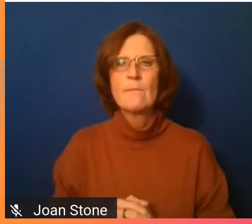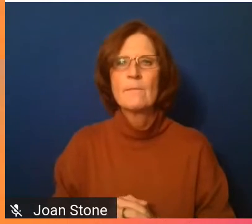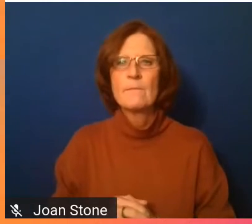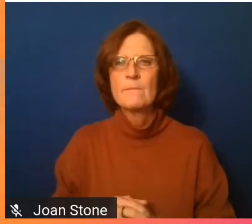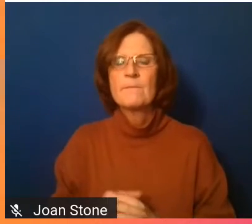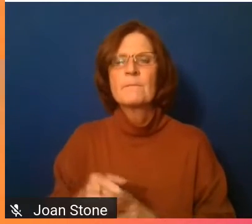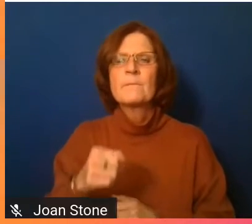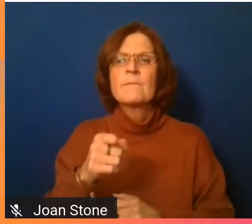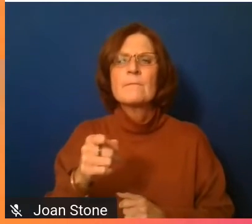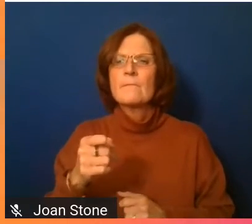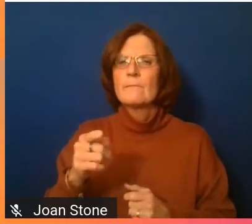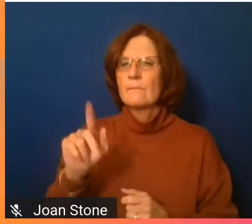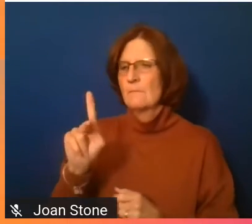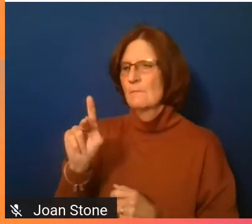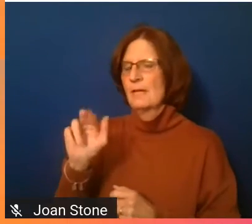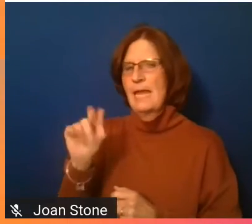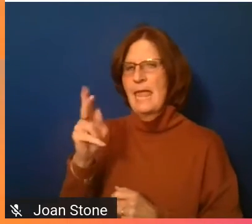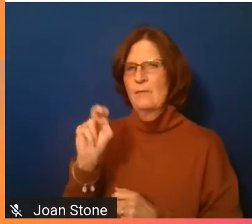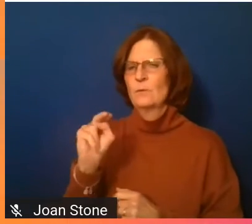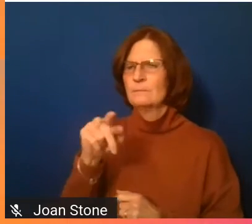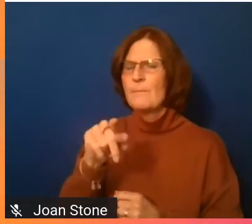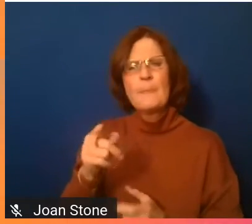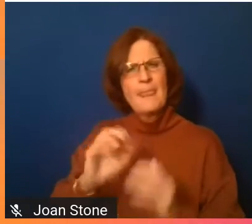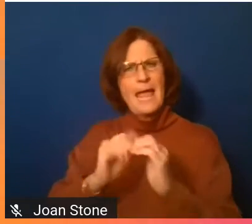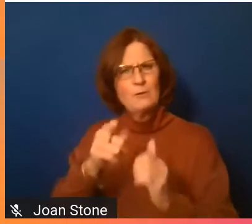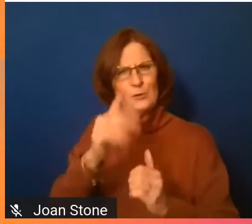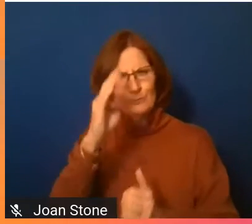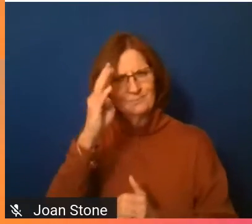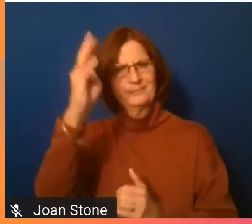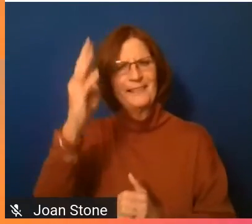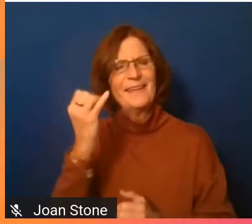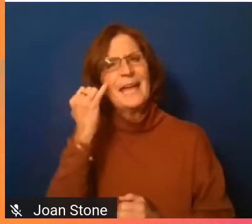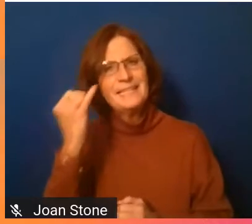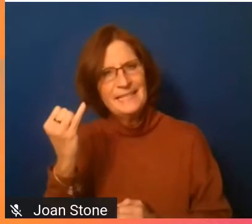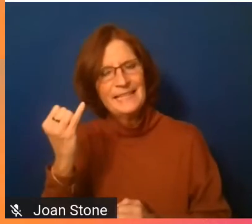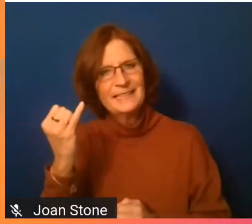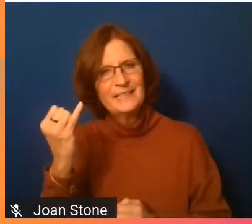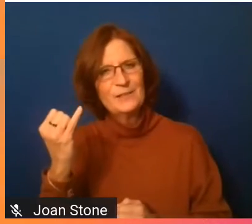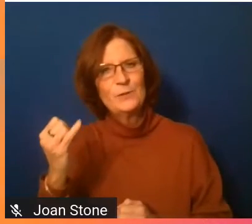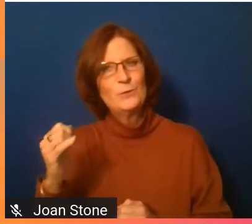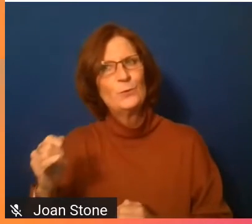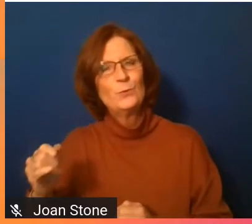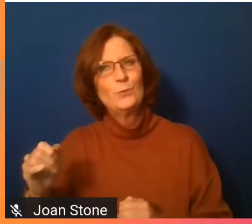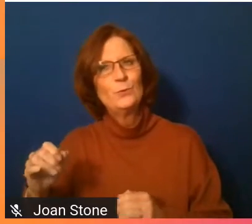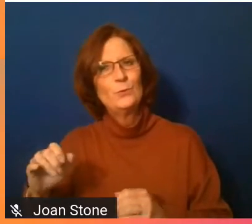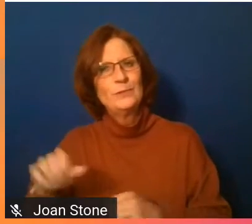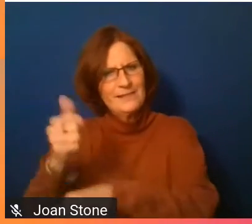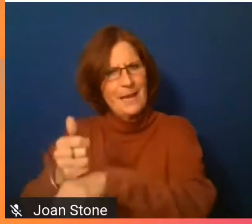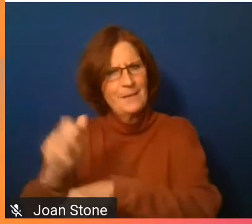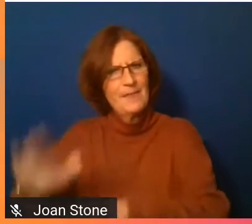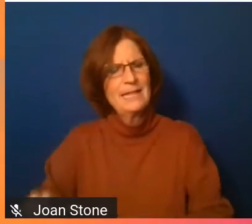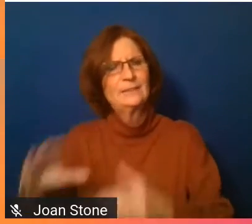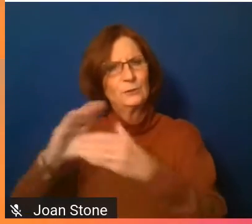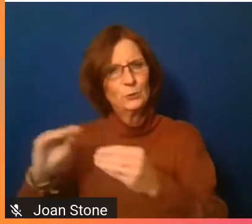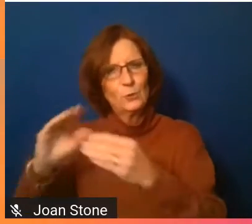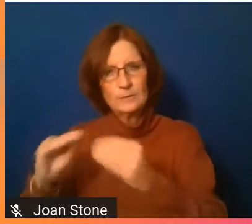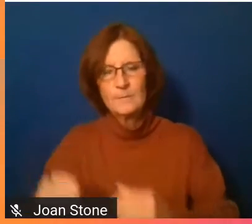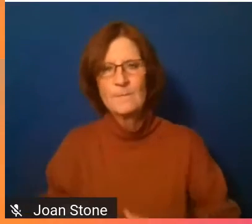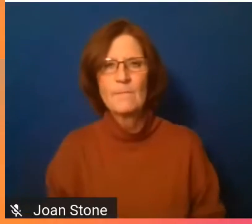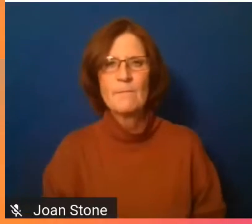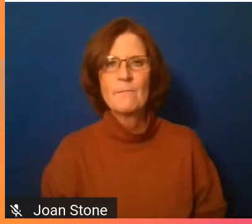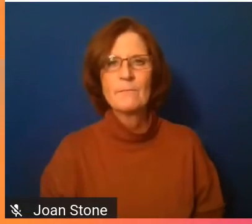How did you come up with this idea? How did you come up with the idea to tell this story? Well, I